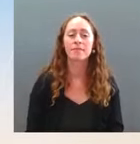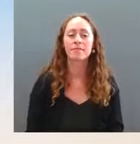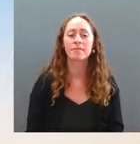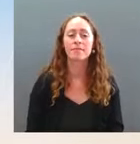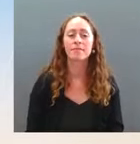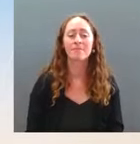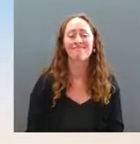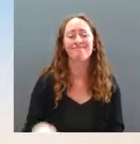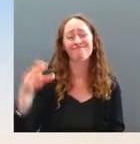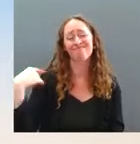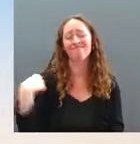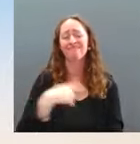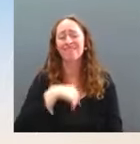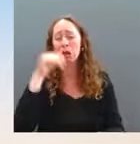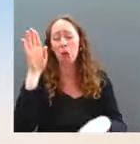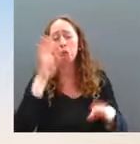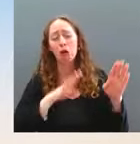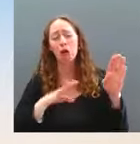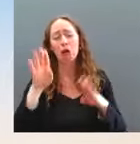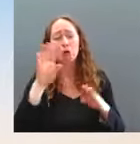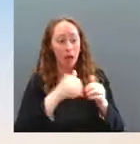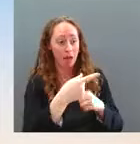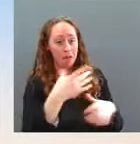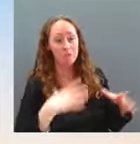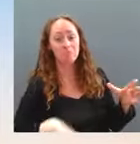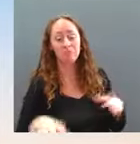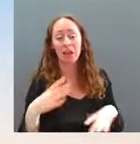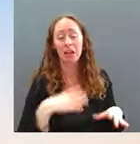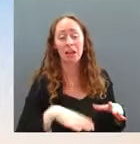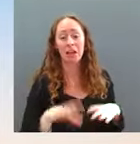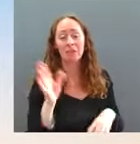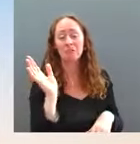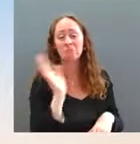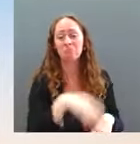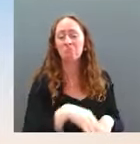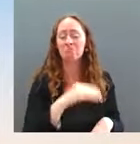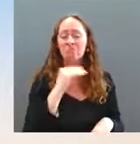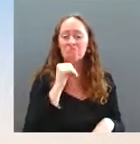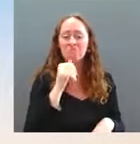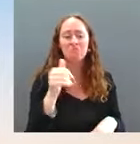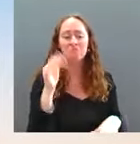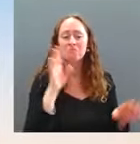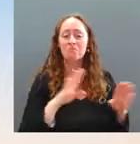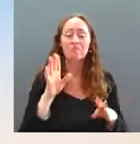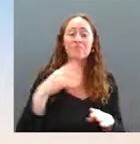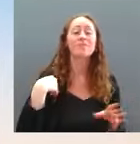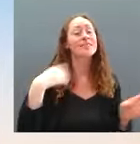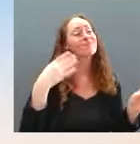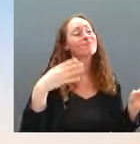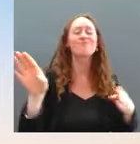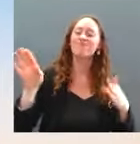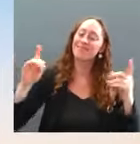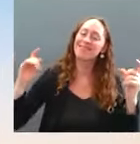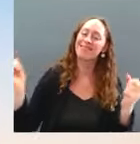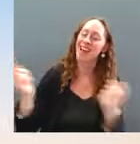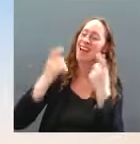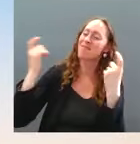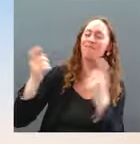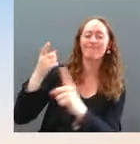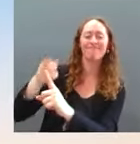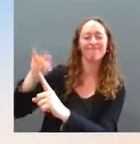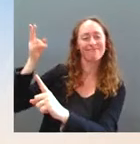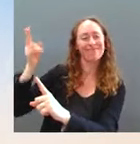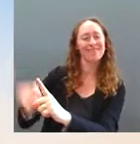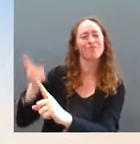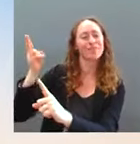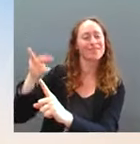eminently qualified black woman to serve on the Supreme Court. Not really worried about his khakis. If I may as well, we've enjoyed your shout-outs to members